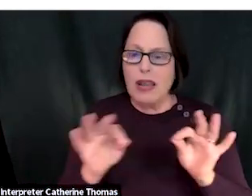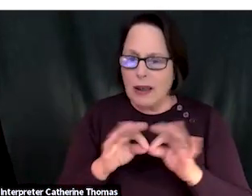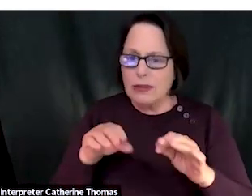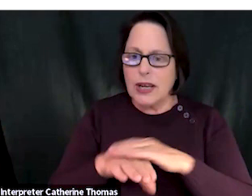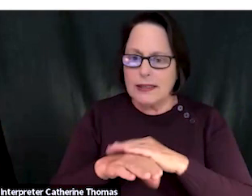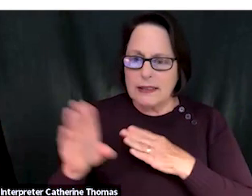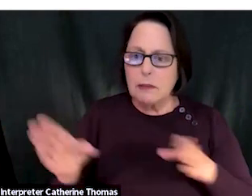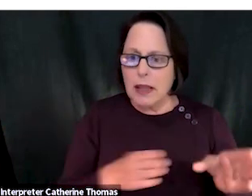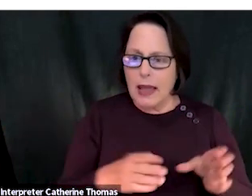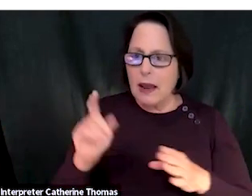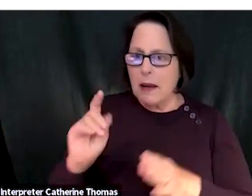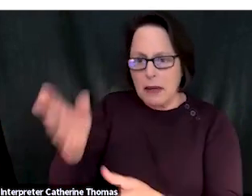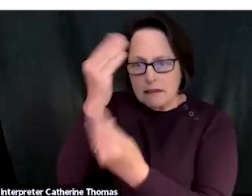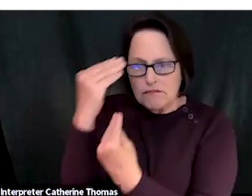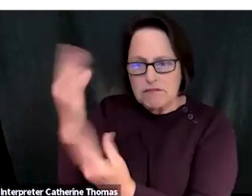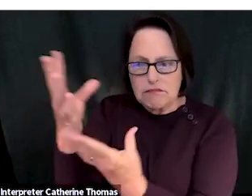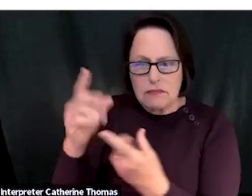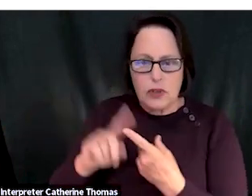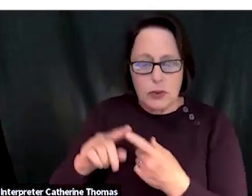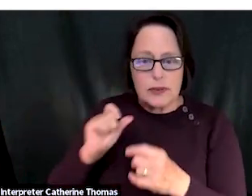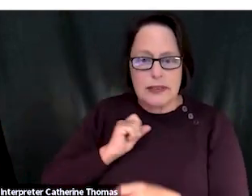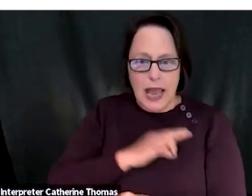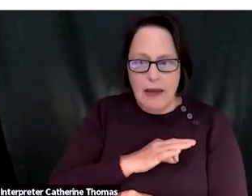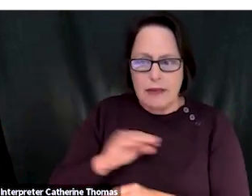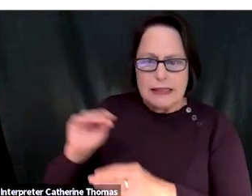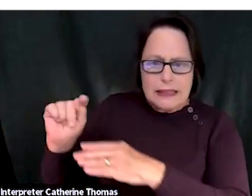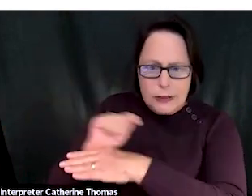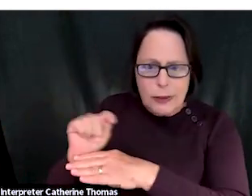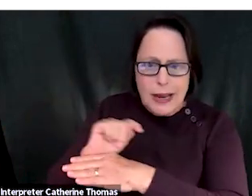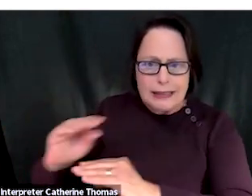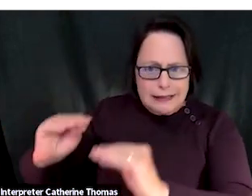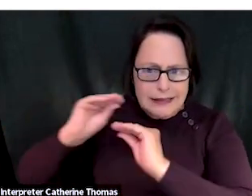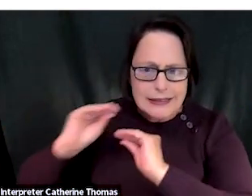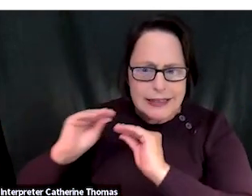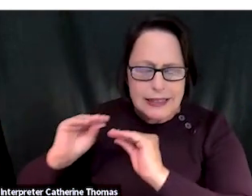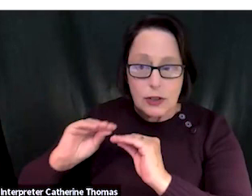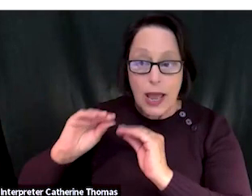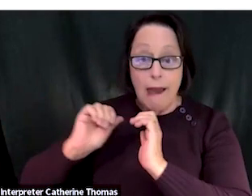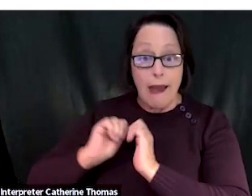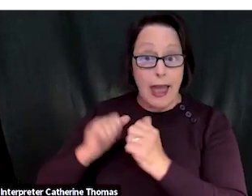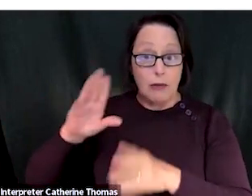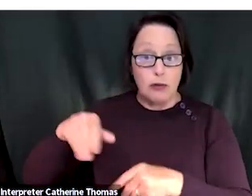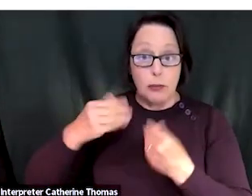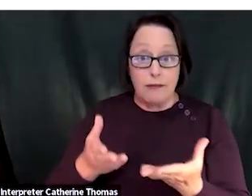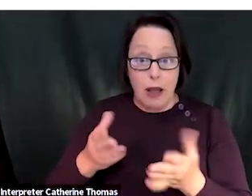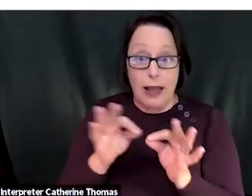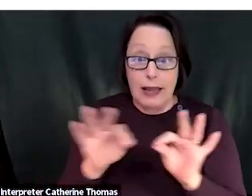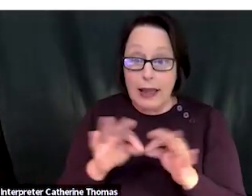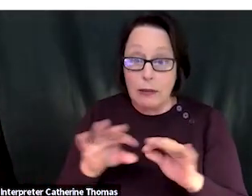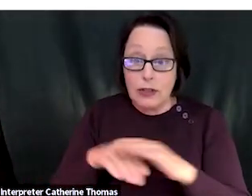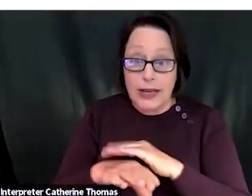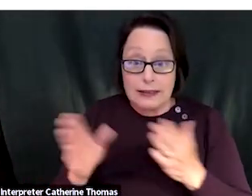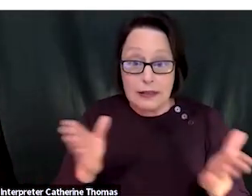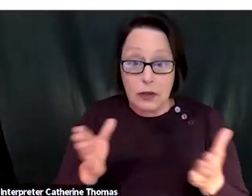plan. Our staff need to be trained on how to provide language access services